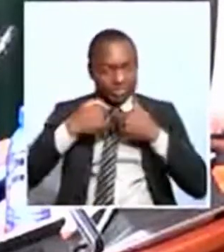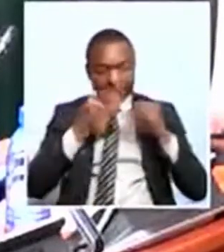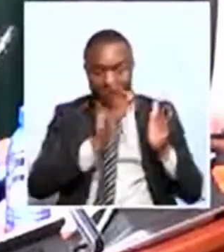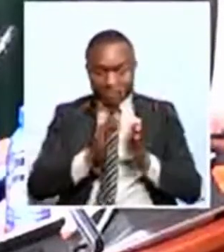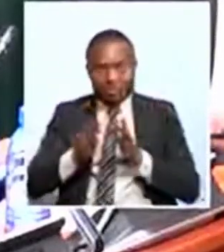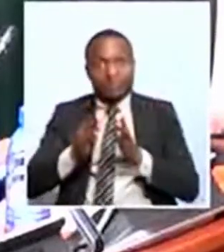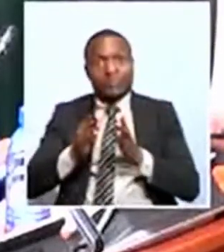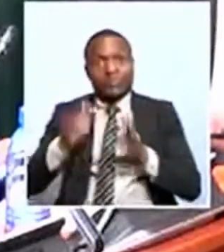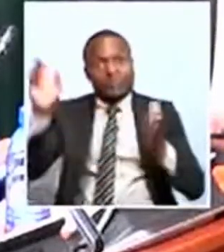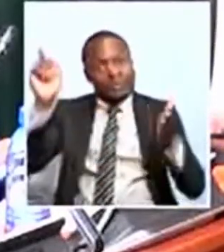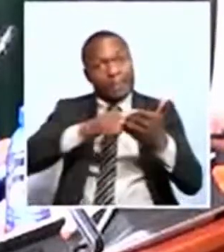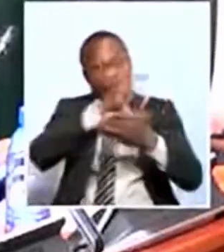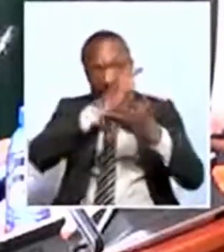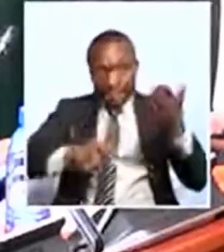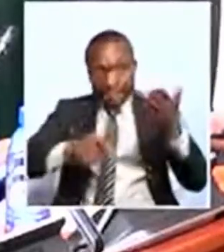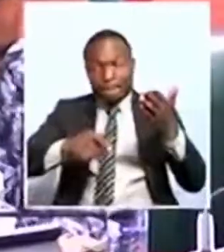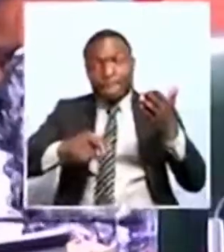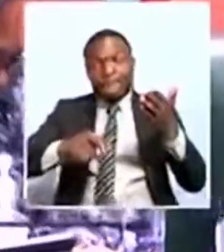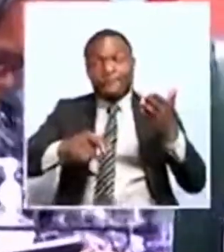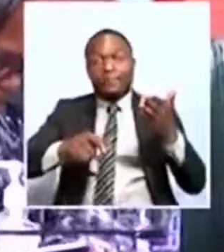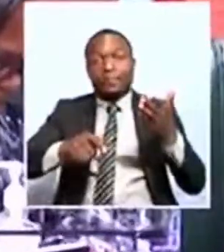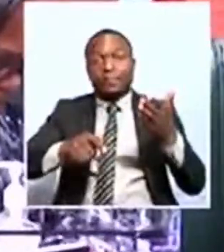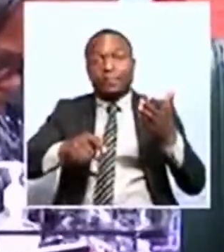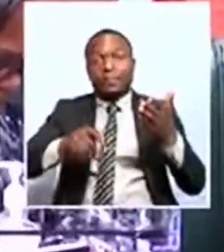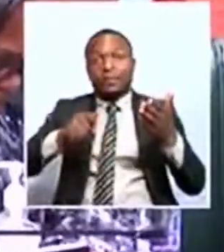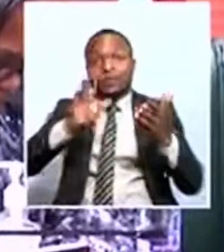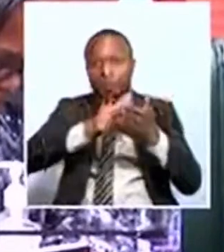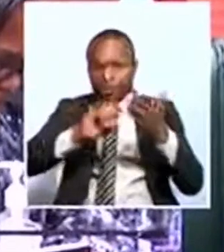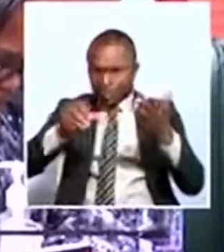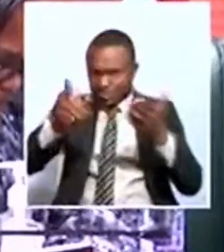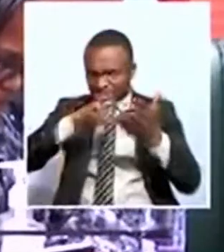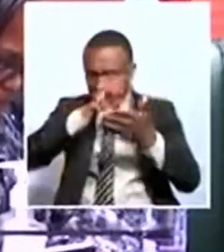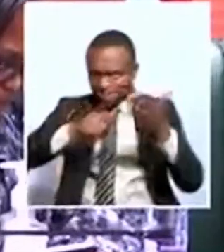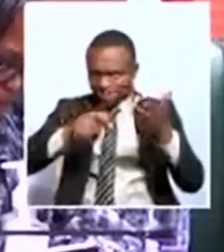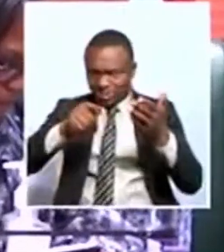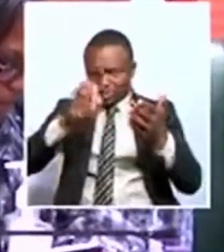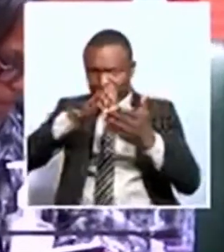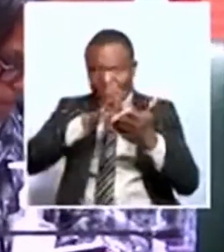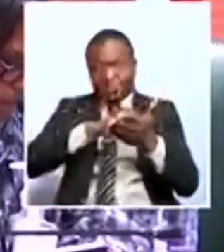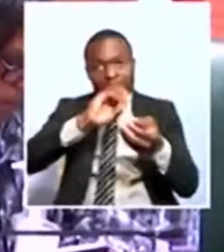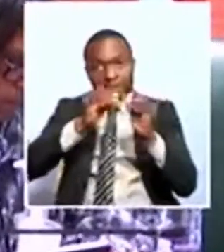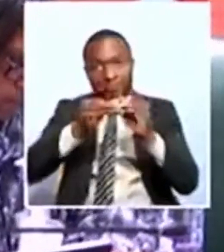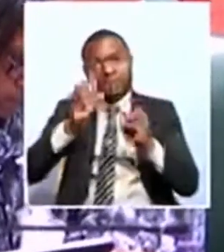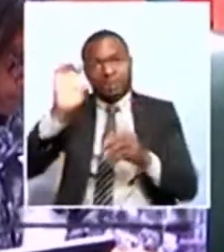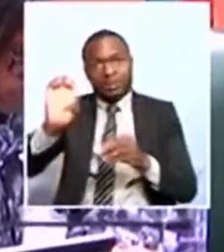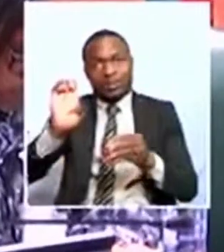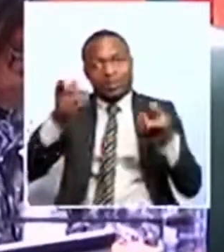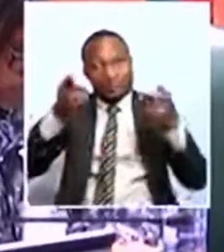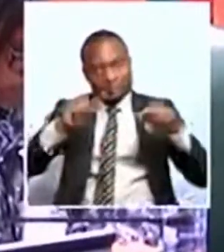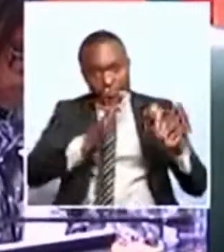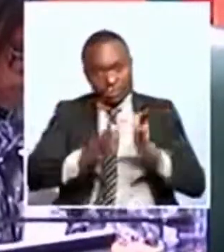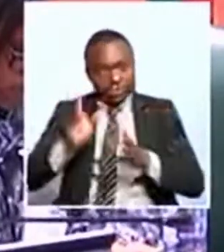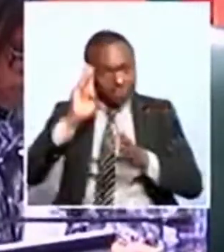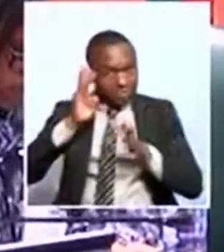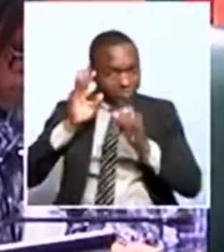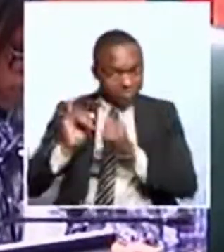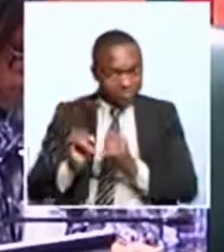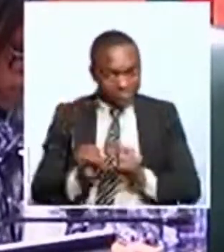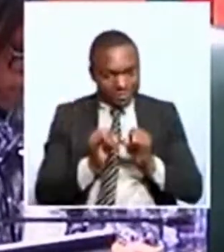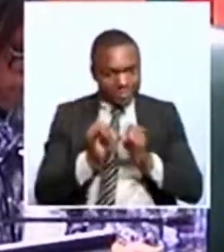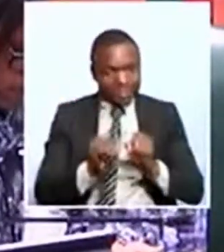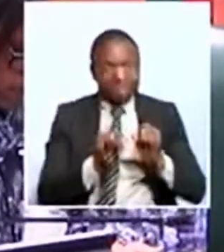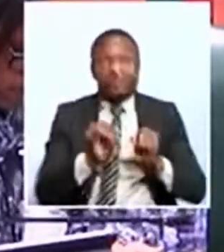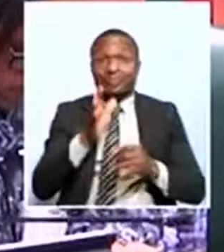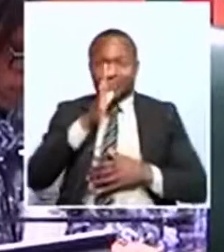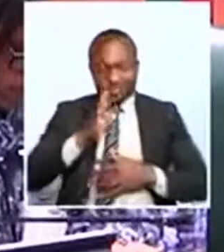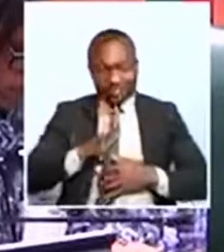to abolish the expiration of examination numbers, and E, if so, when the plans will be implemented. Madam